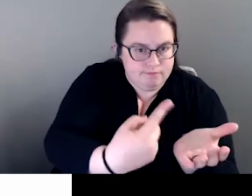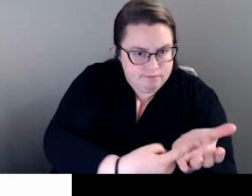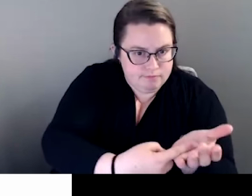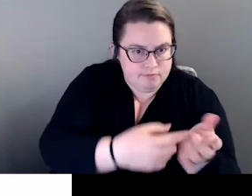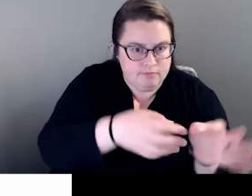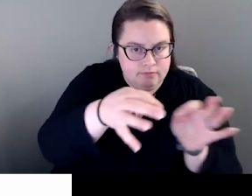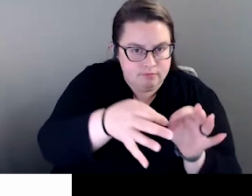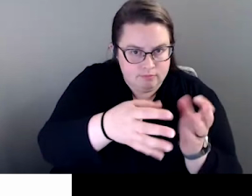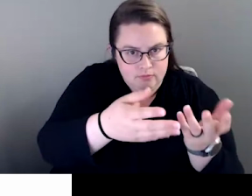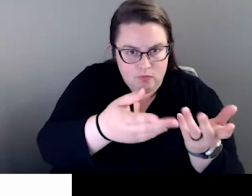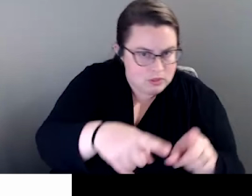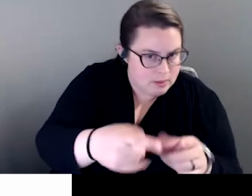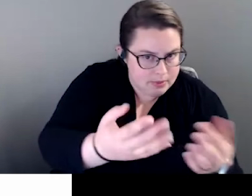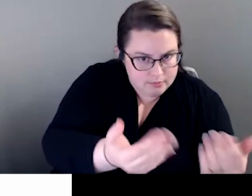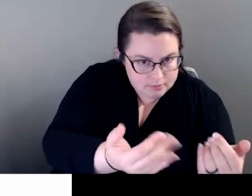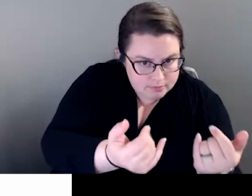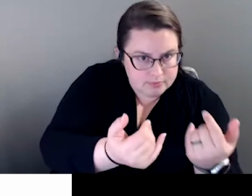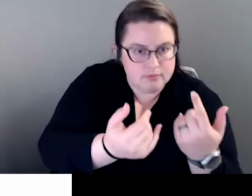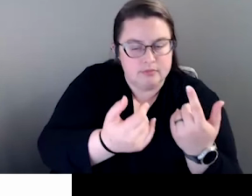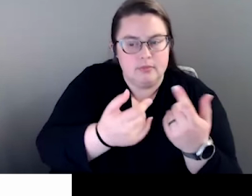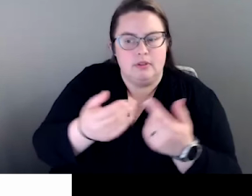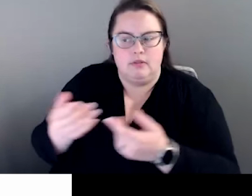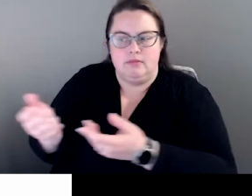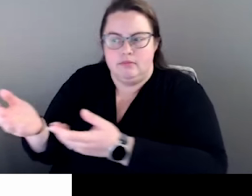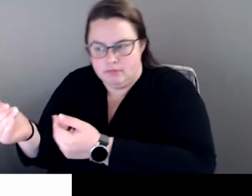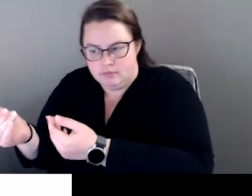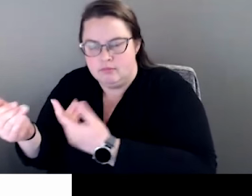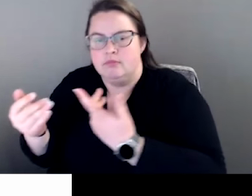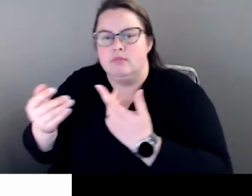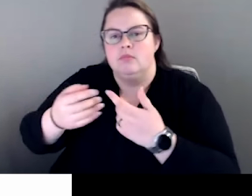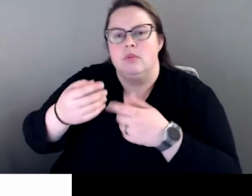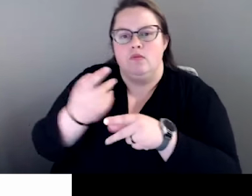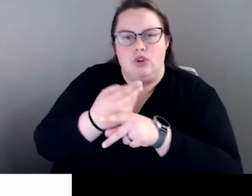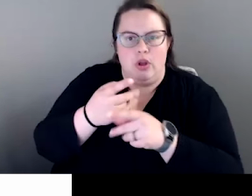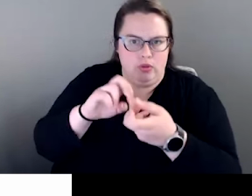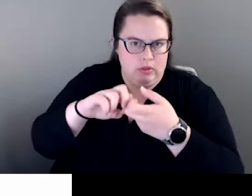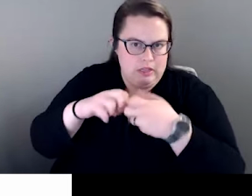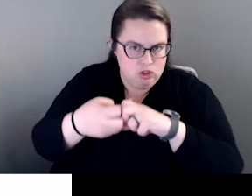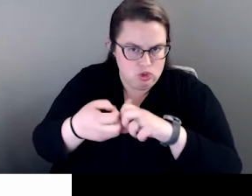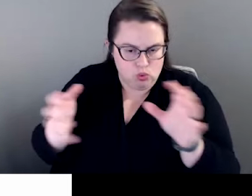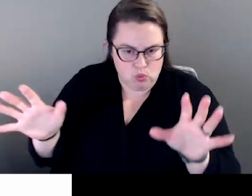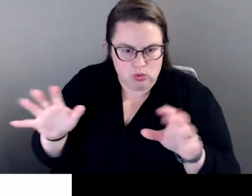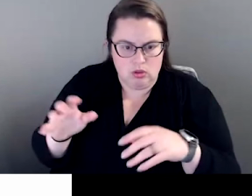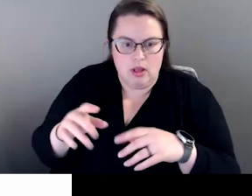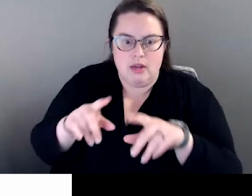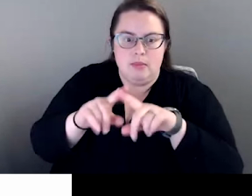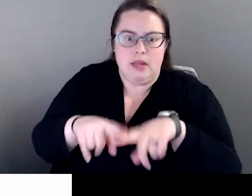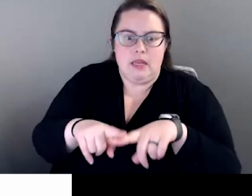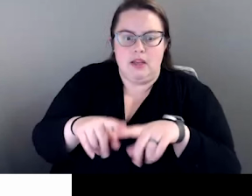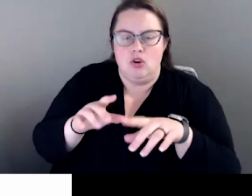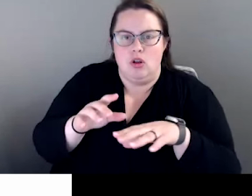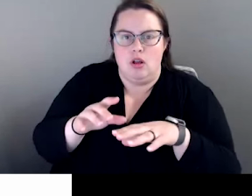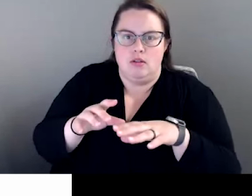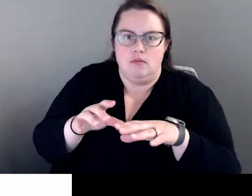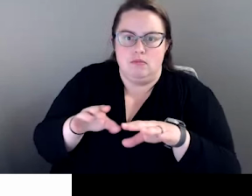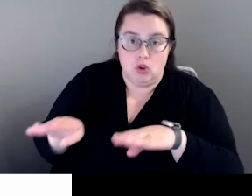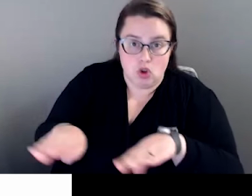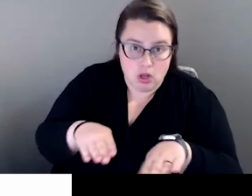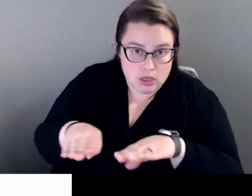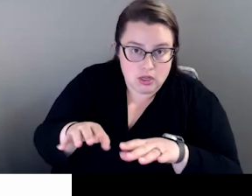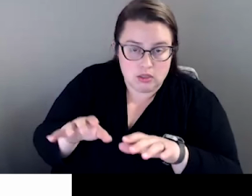you know, what the issue is. And depending on the conduct and the actions,